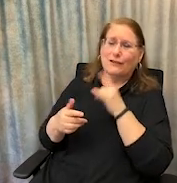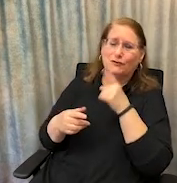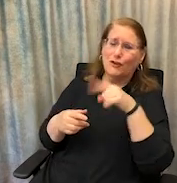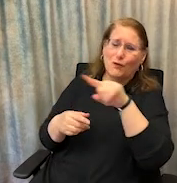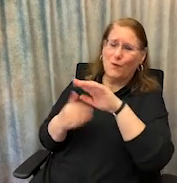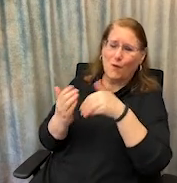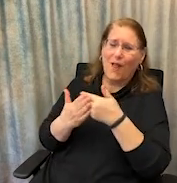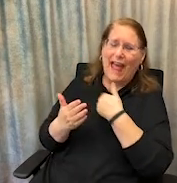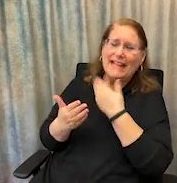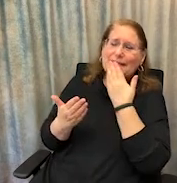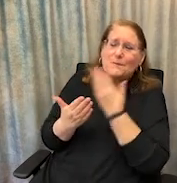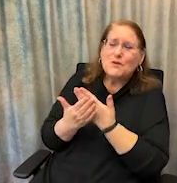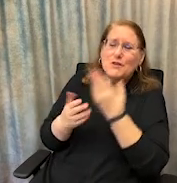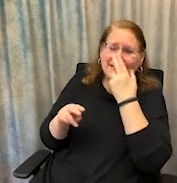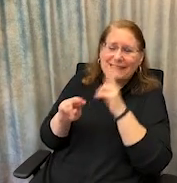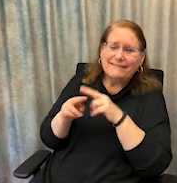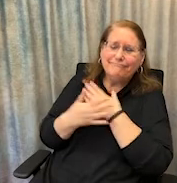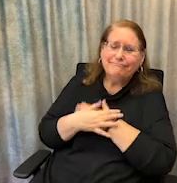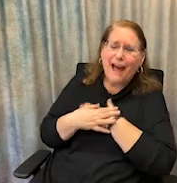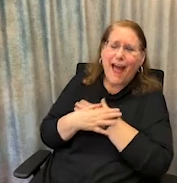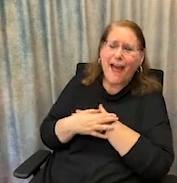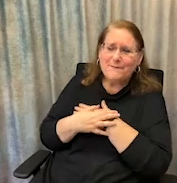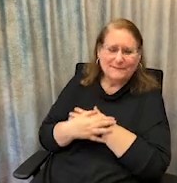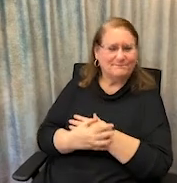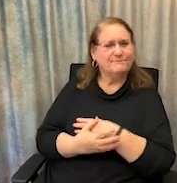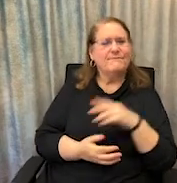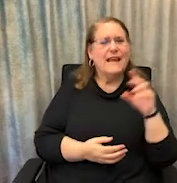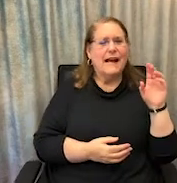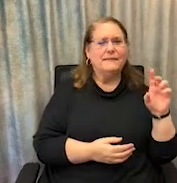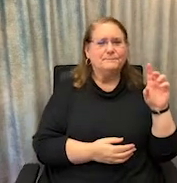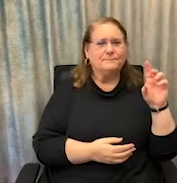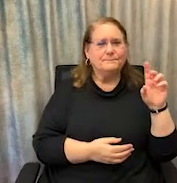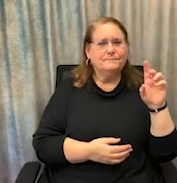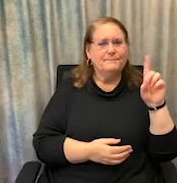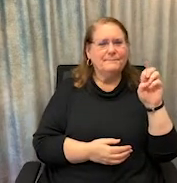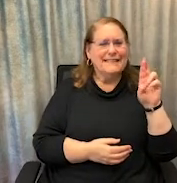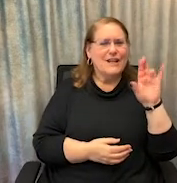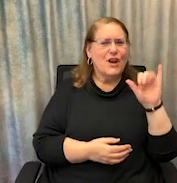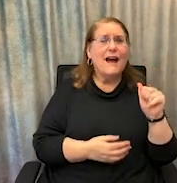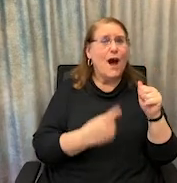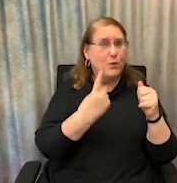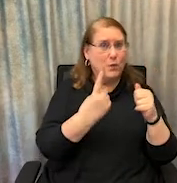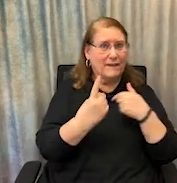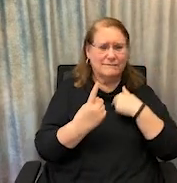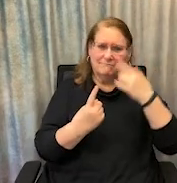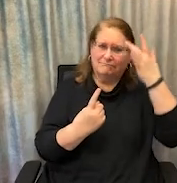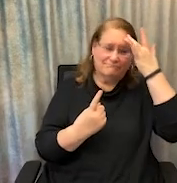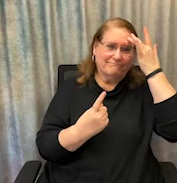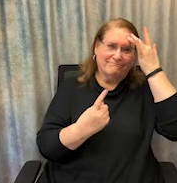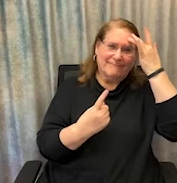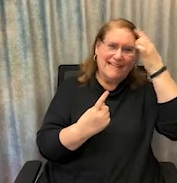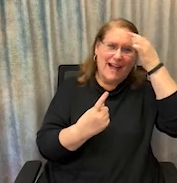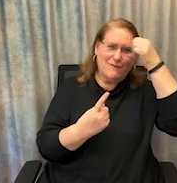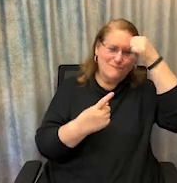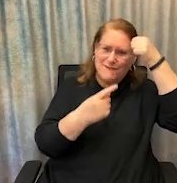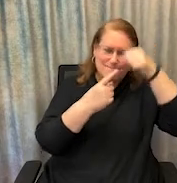times. So my scene, which is really stuck in my mind is the wedding